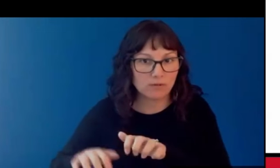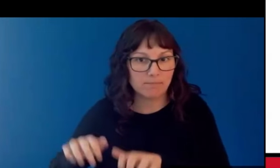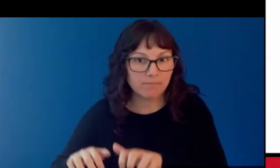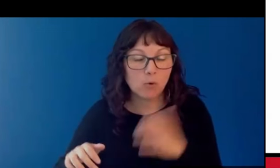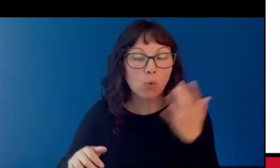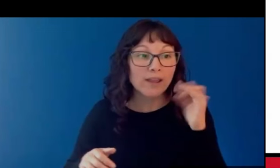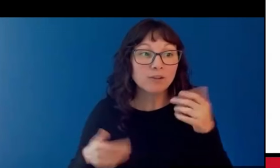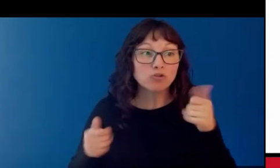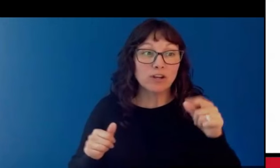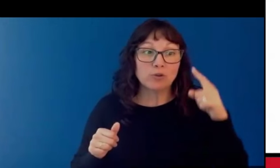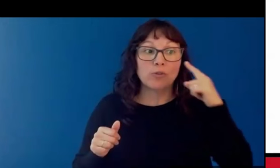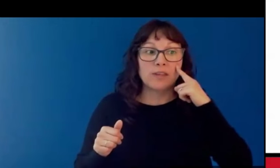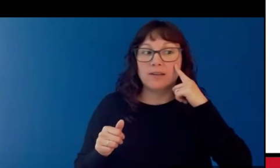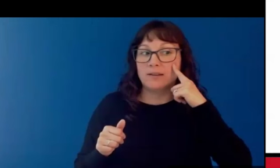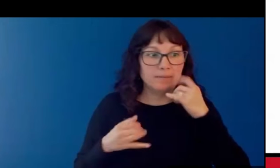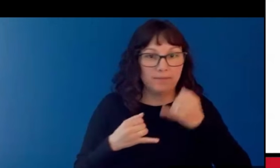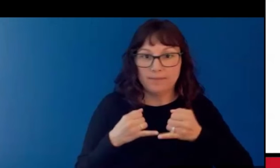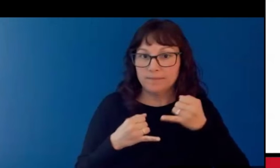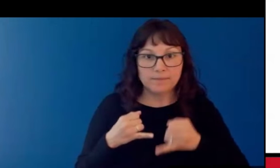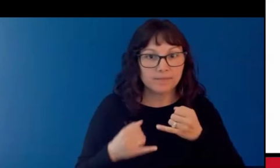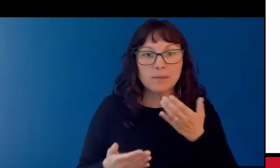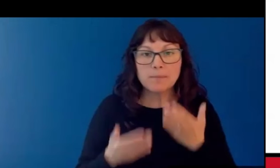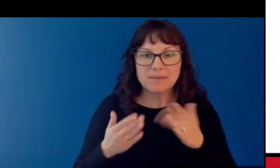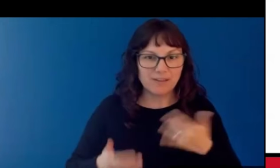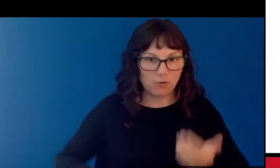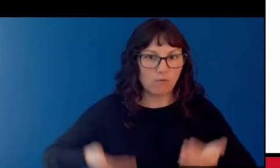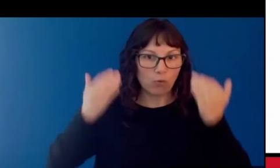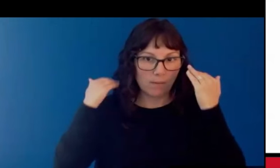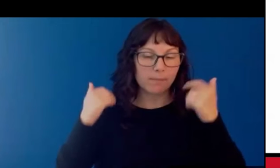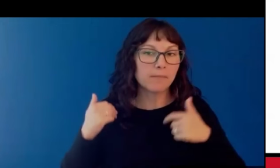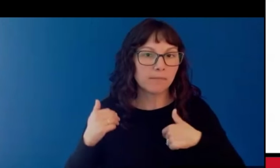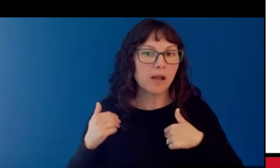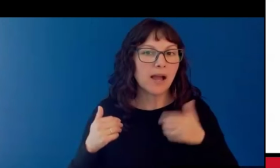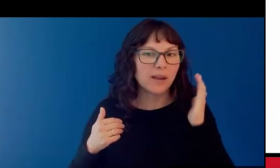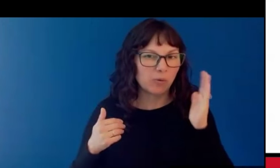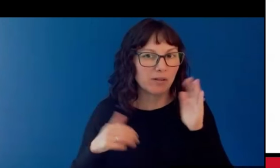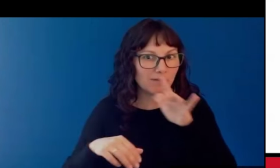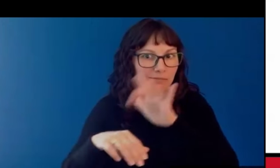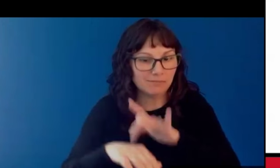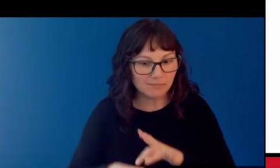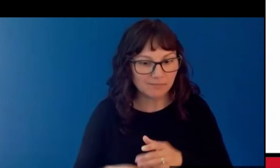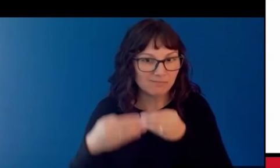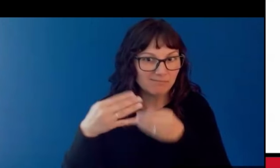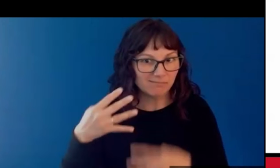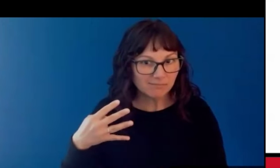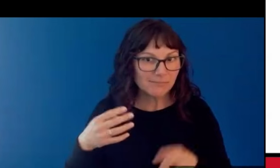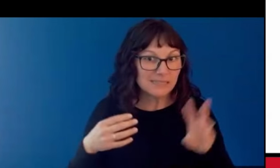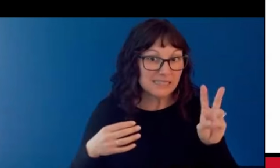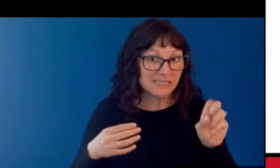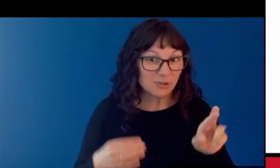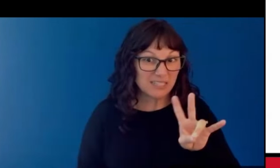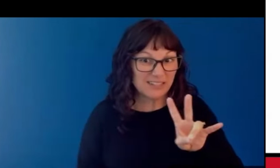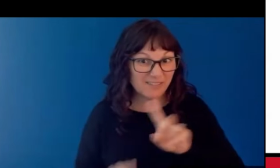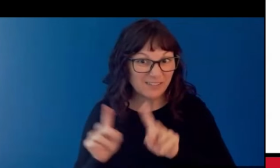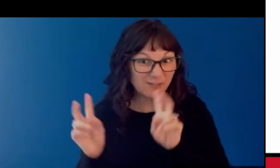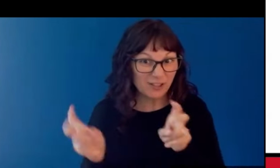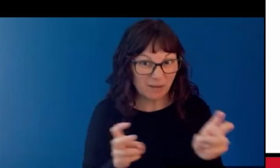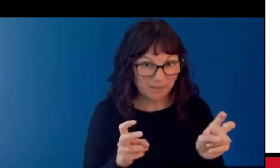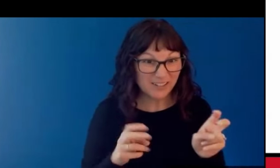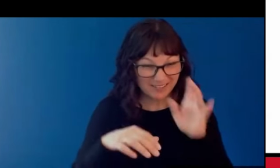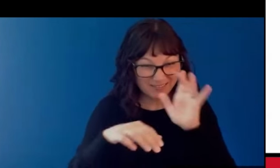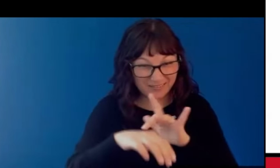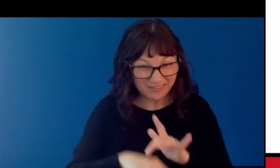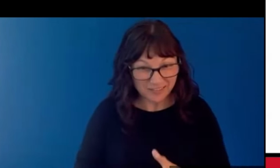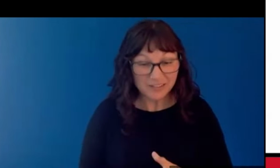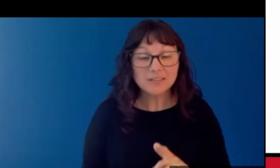of them at the end, it might be kind of overwhelming. I'm going to hit on 6 or 7 different topics,